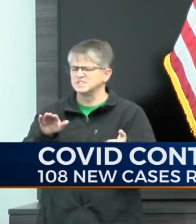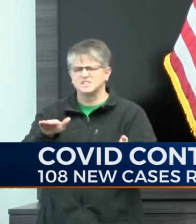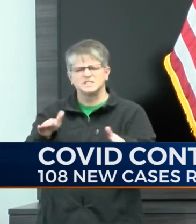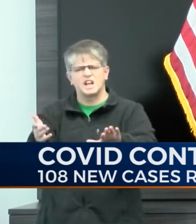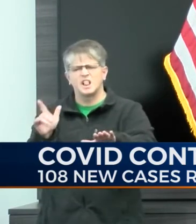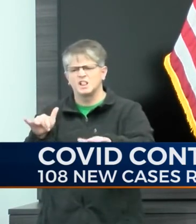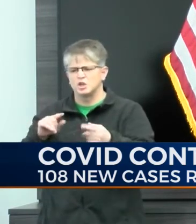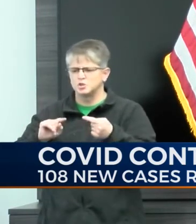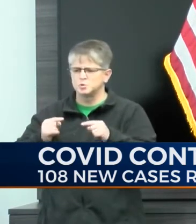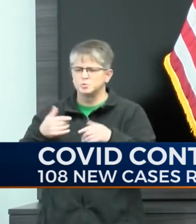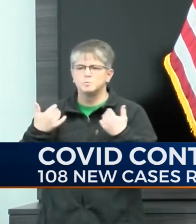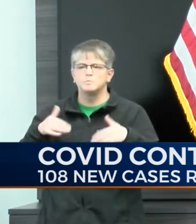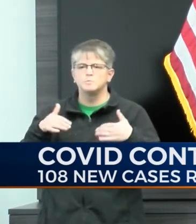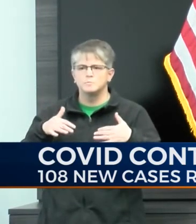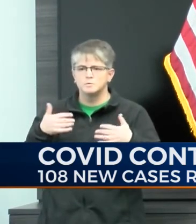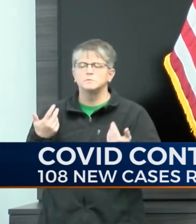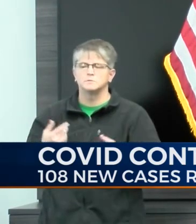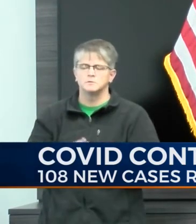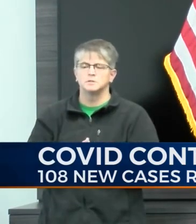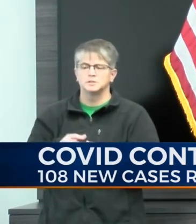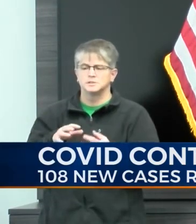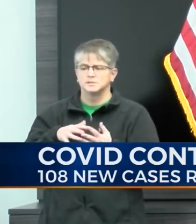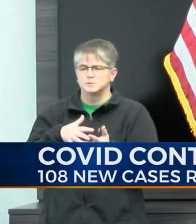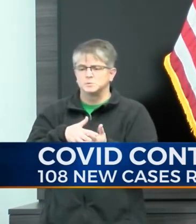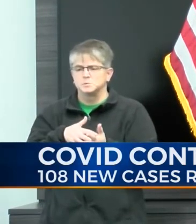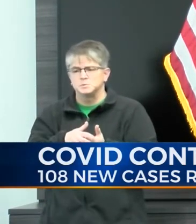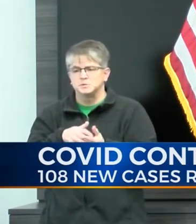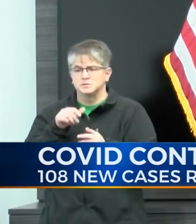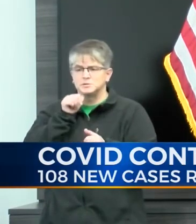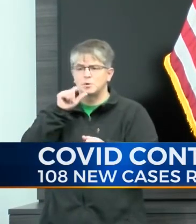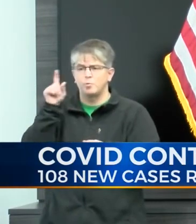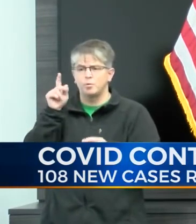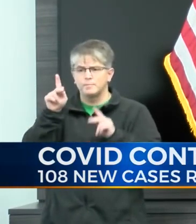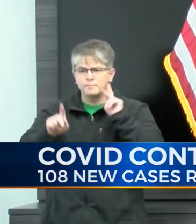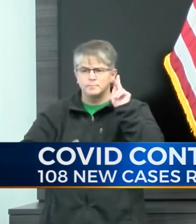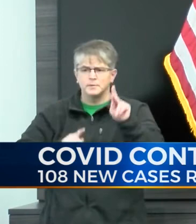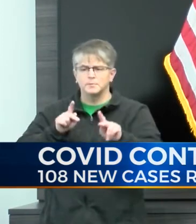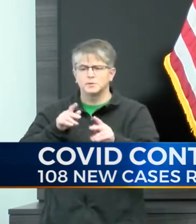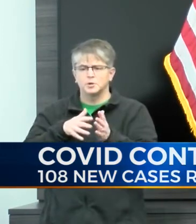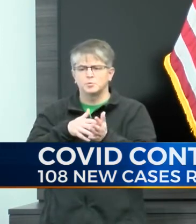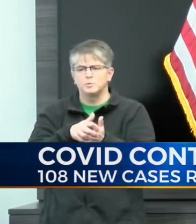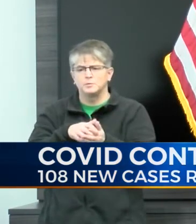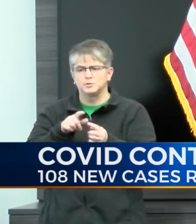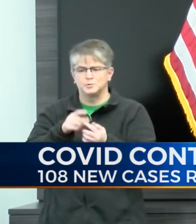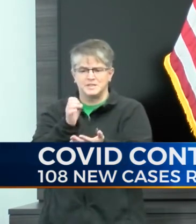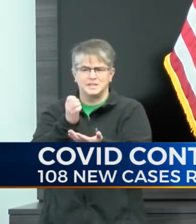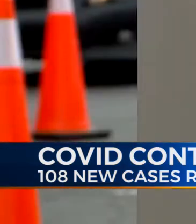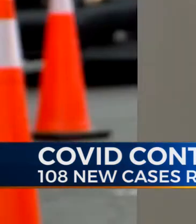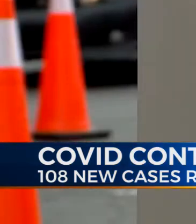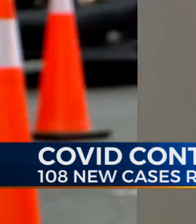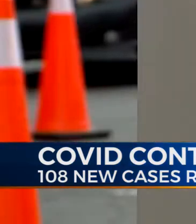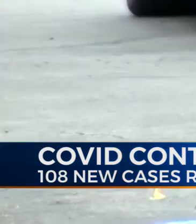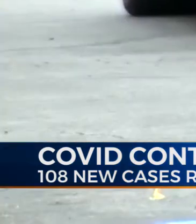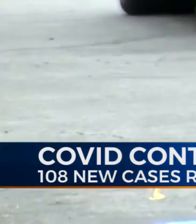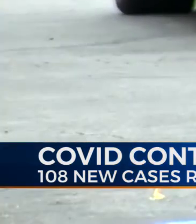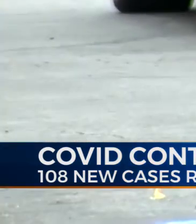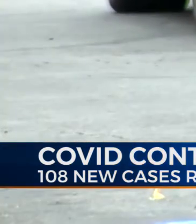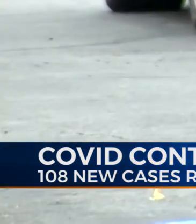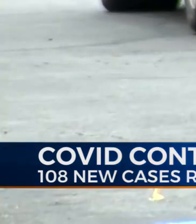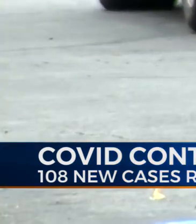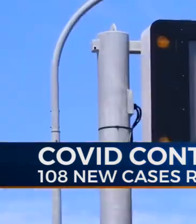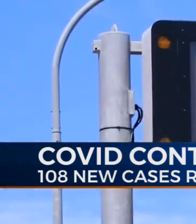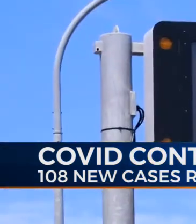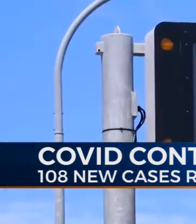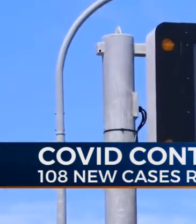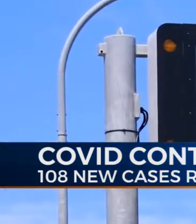Throughout the press conference, Picente begged people to adhere to the social distancing guidelines and warned that the virus is spreading much more rapidly